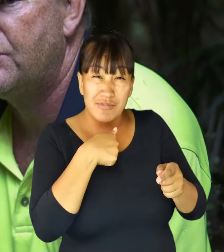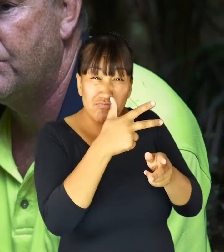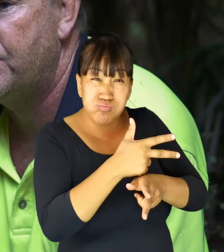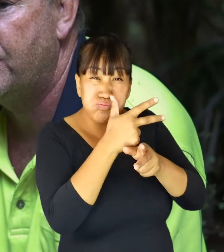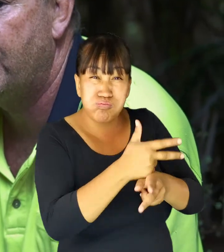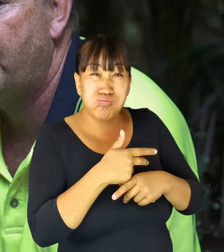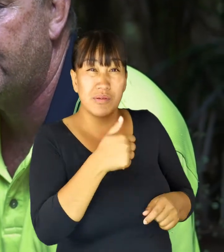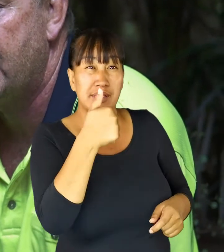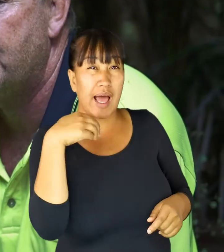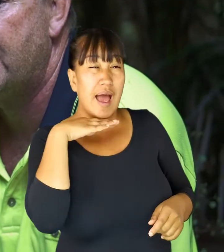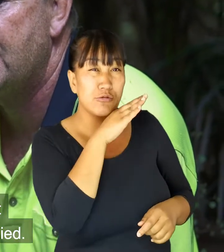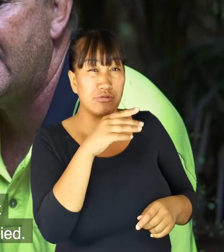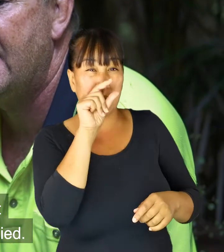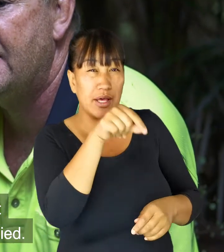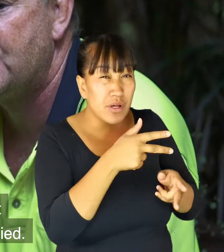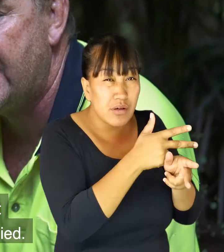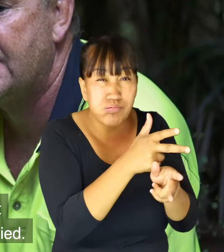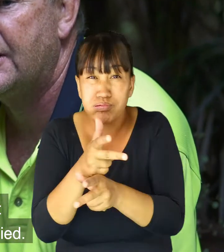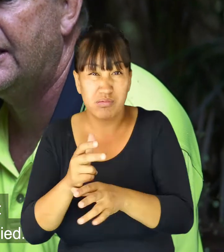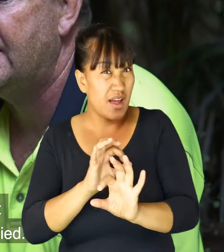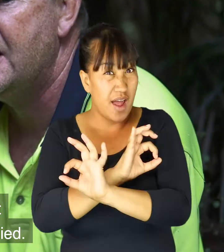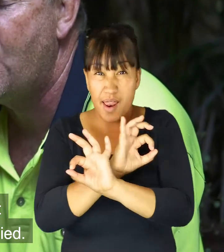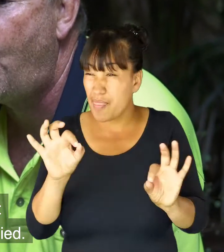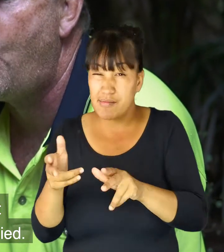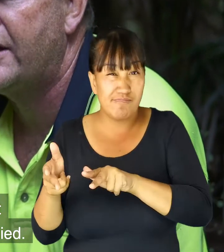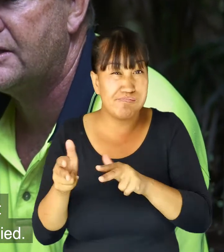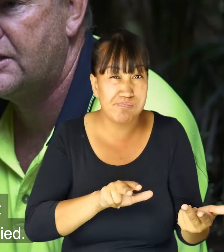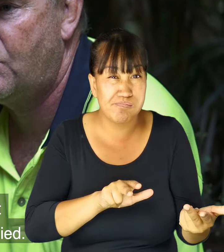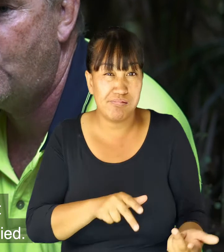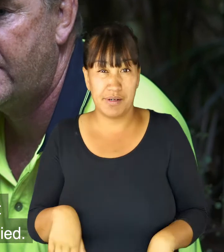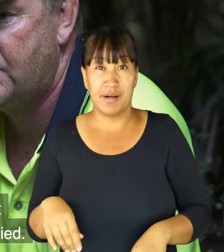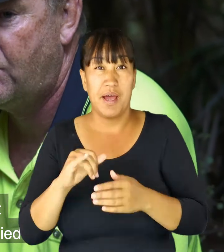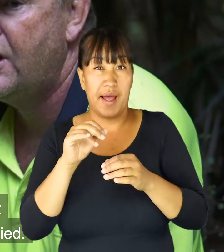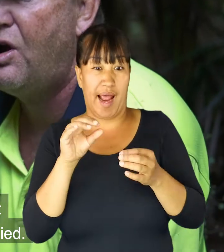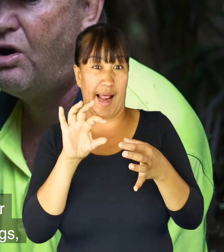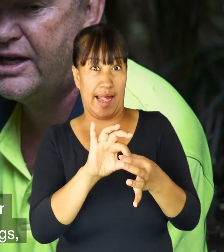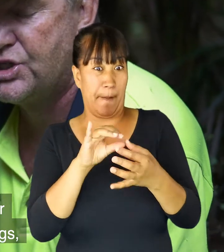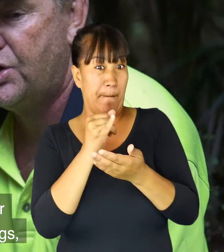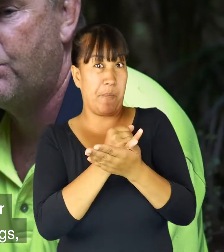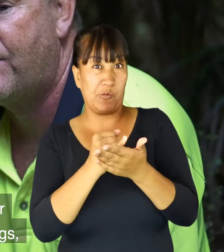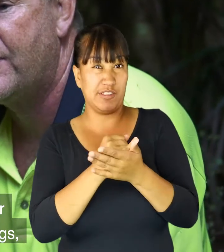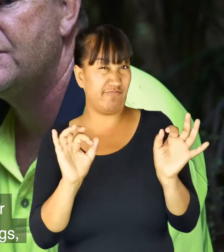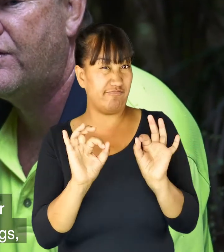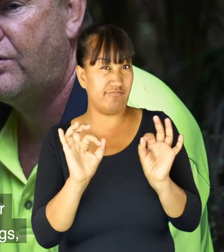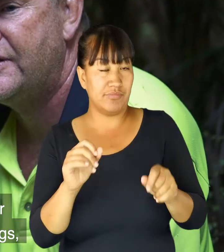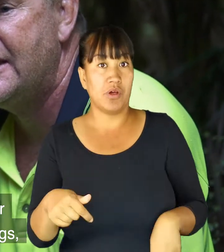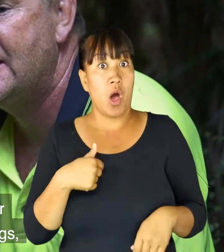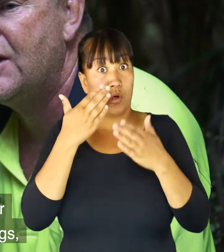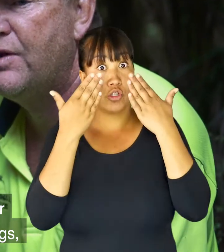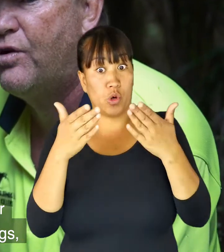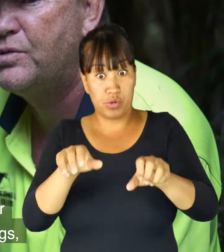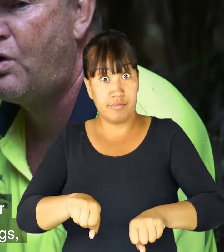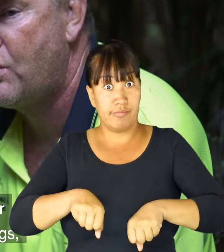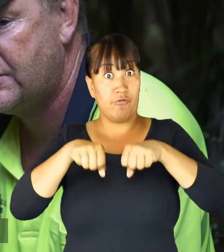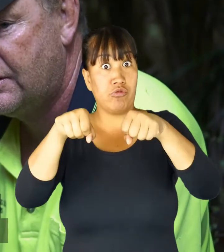monitored through with transmitters and checked, and not one single one has died. I can show you a freezer full of dead